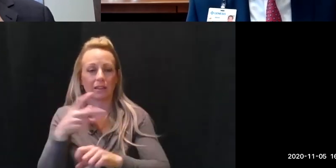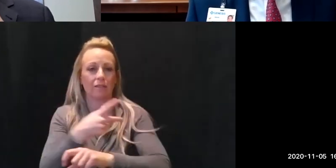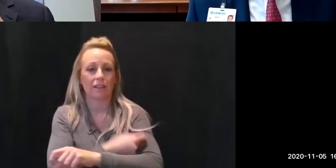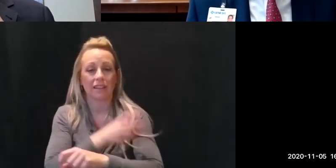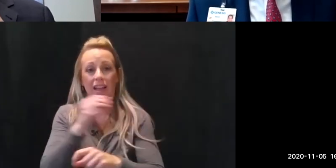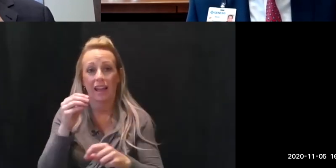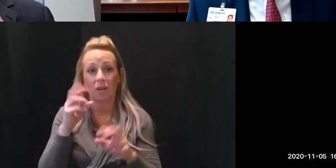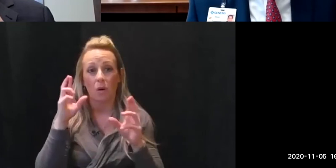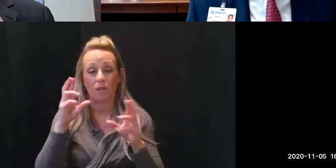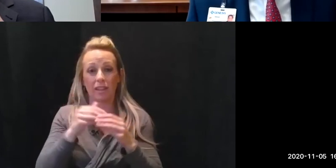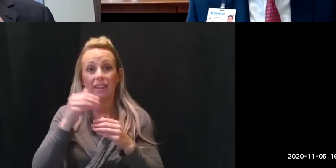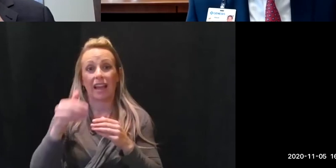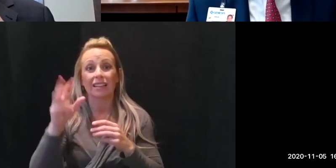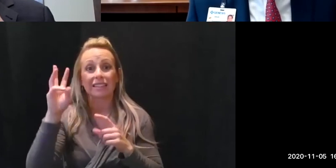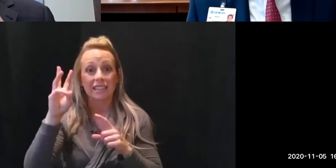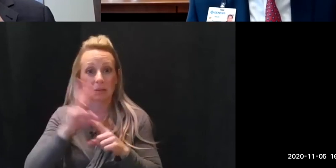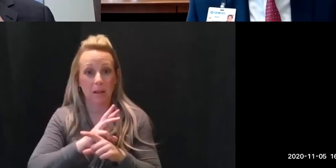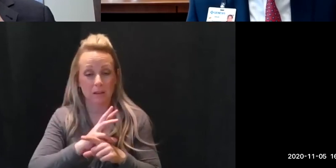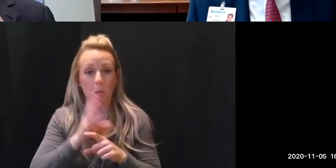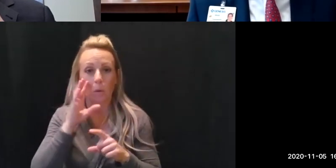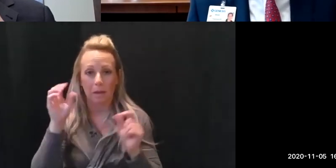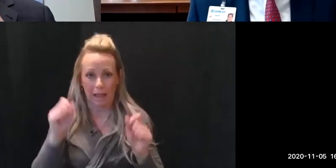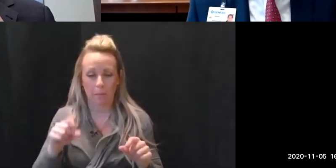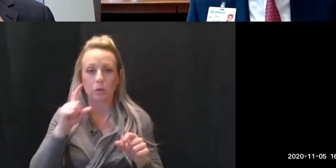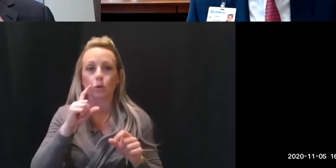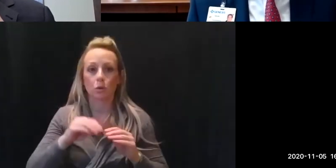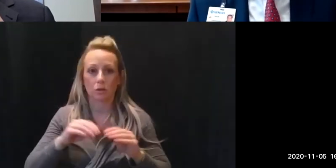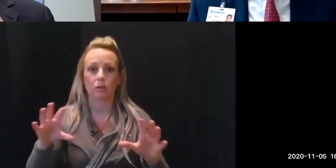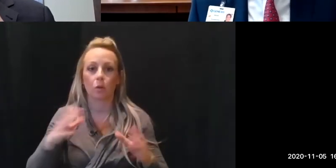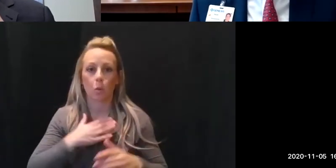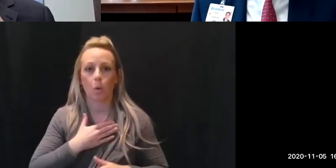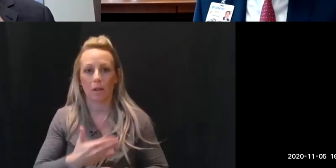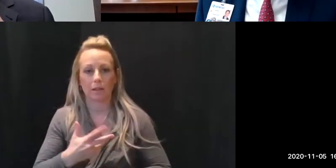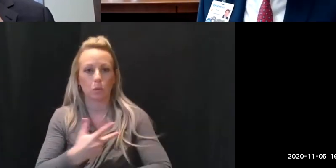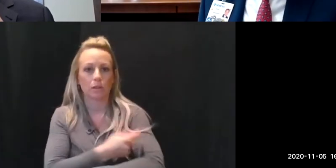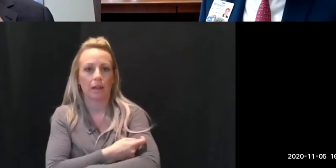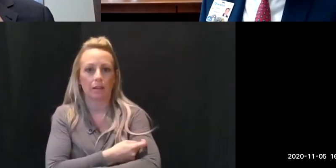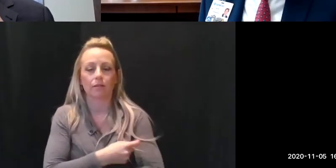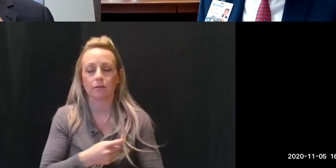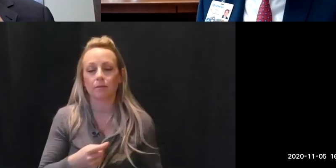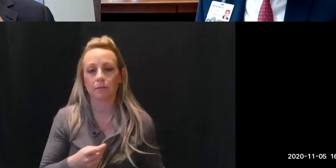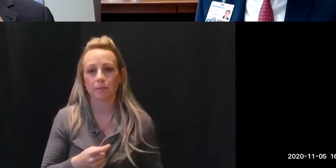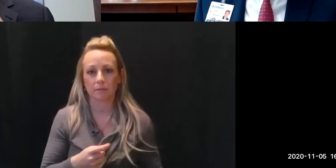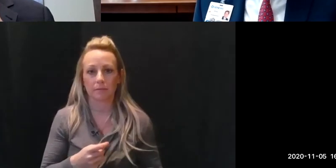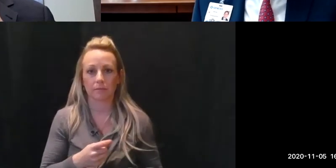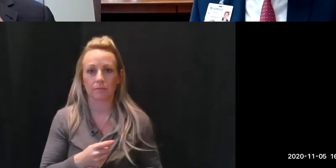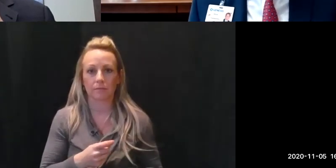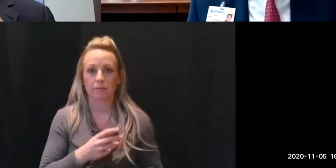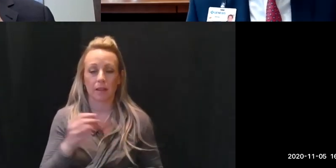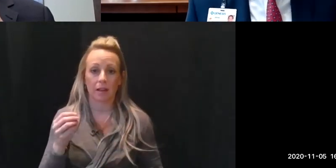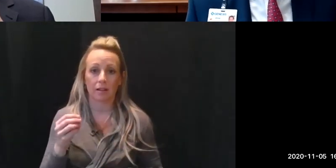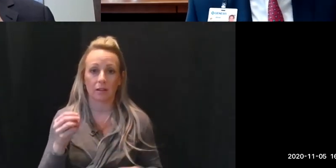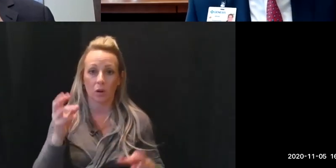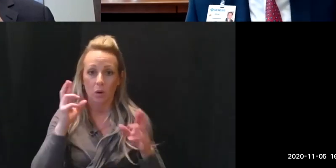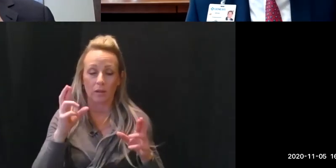see widespread vaccination for those who are willing to take the vaccine. And we may even reach herd immunity within